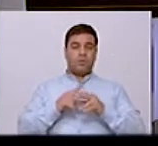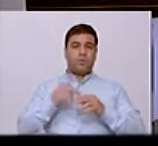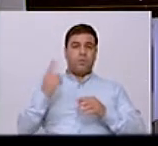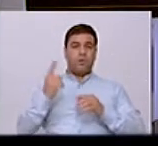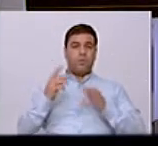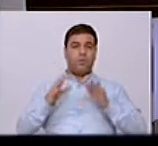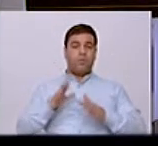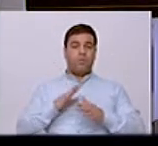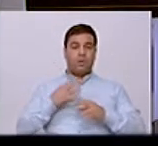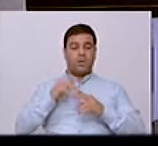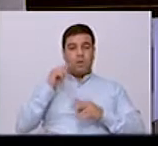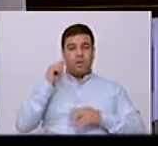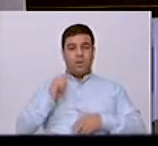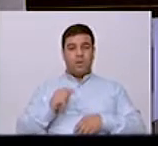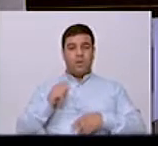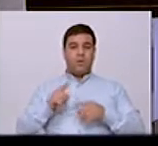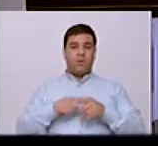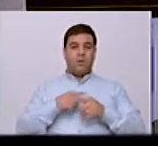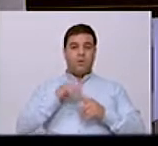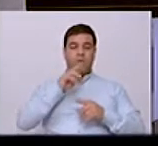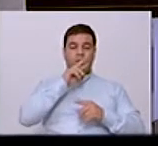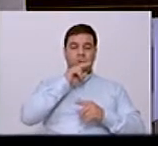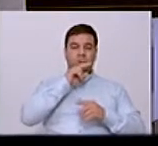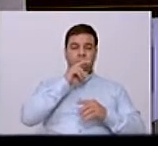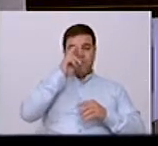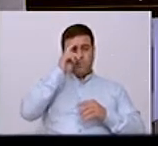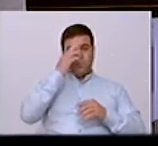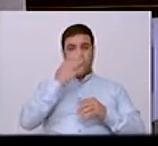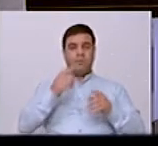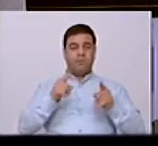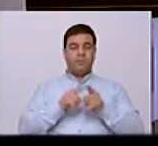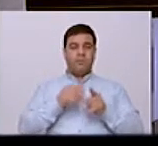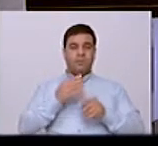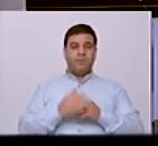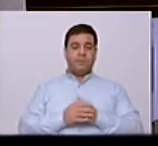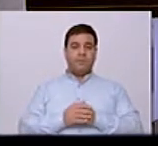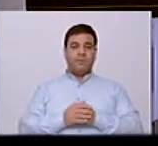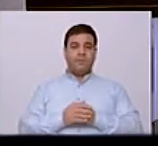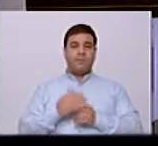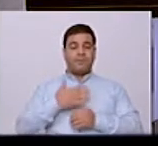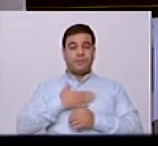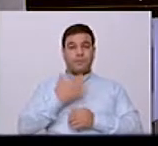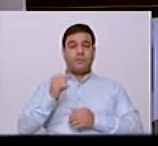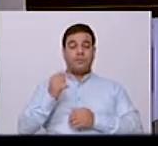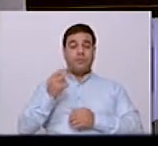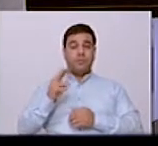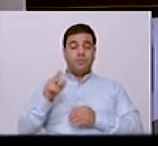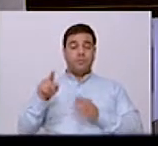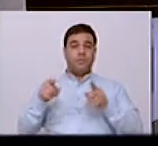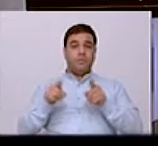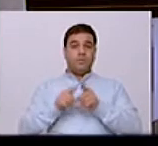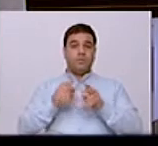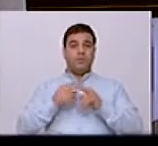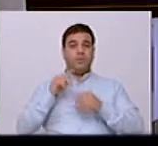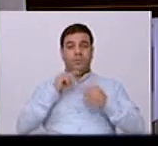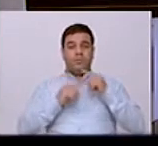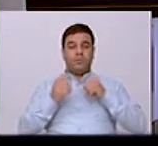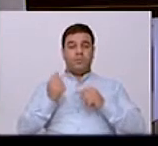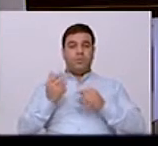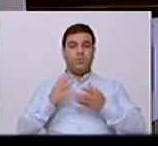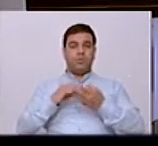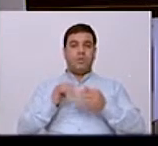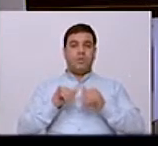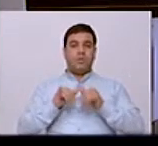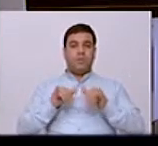yetakchi bo'lgan Xitoy yoki Janubiy Koreya davlatlarini, demak, biz Osiyodagi ana shu iqtisodiyoti birmuncha